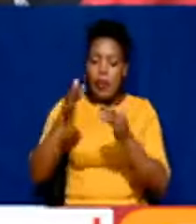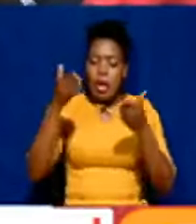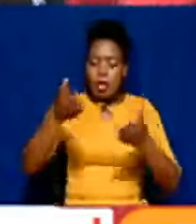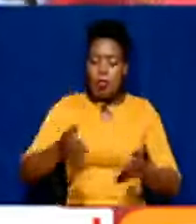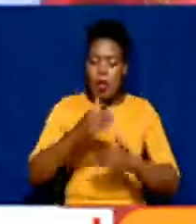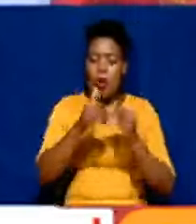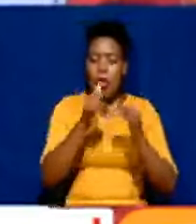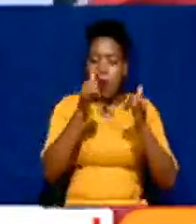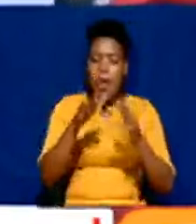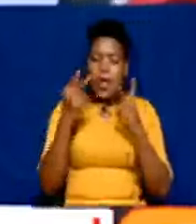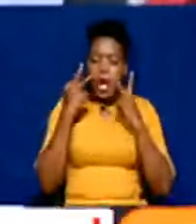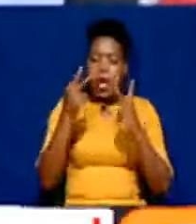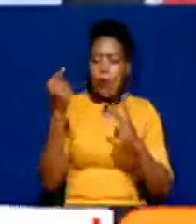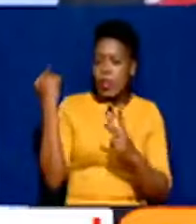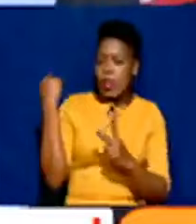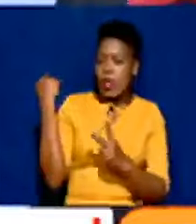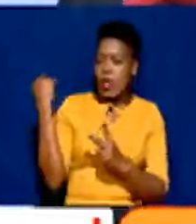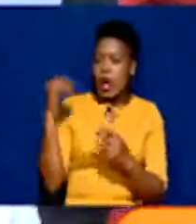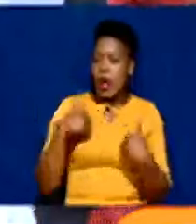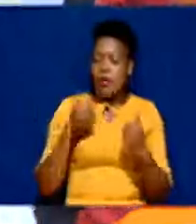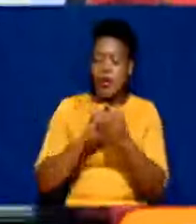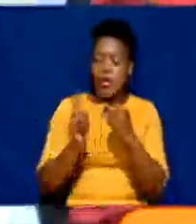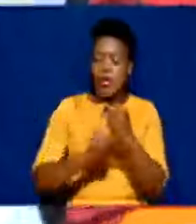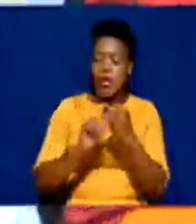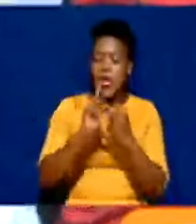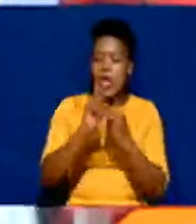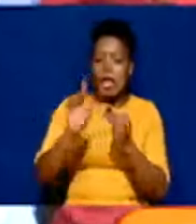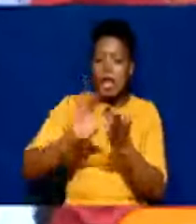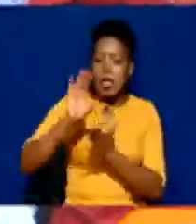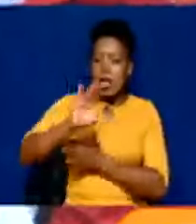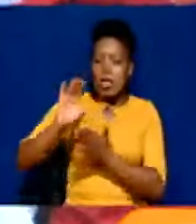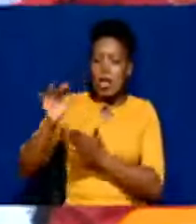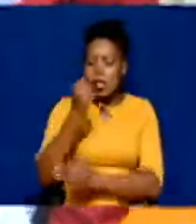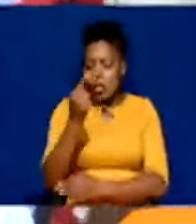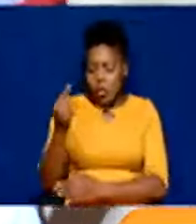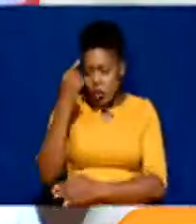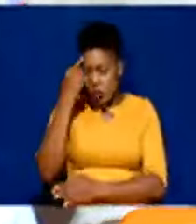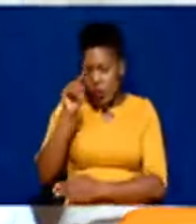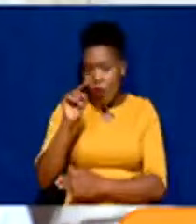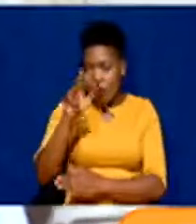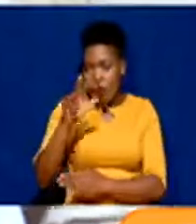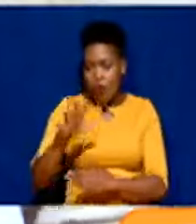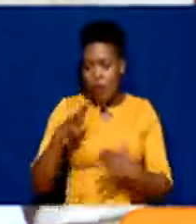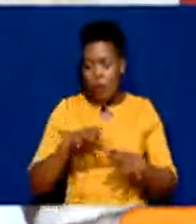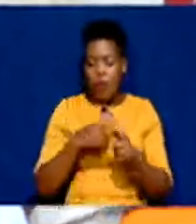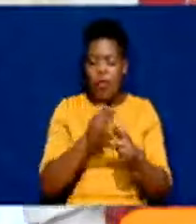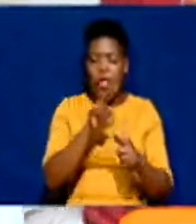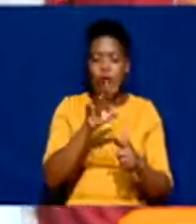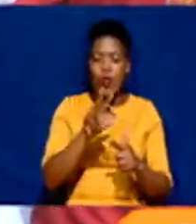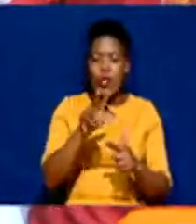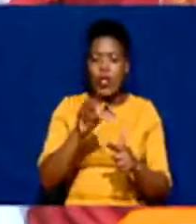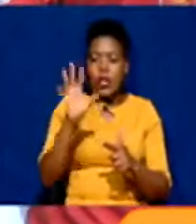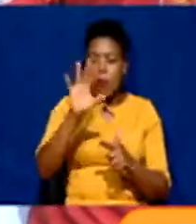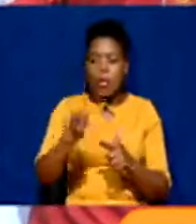All these players you see behind here have their 16,000 each for a number of 25, and then 20% was going